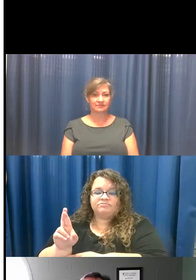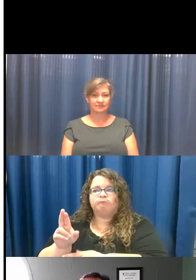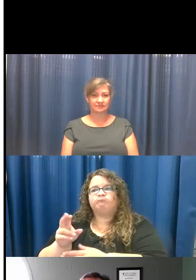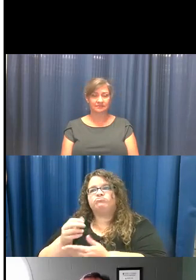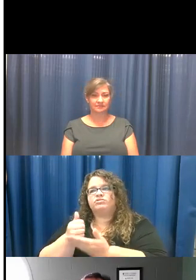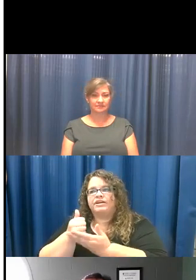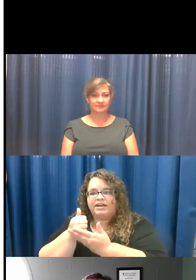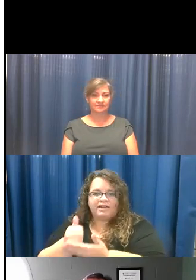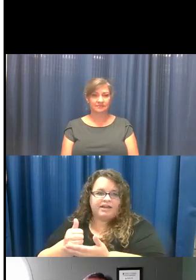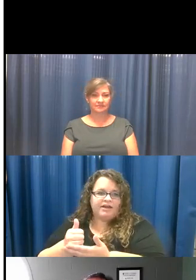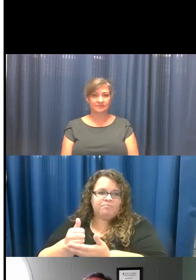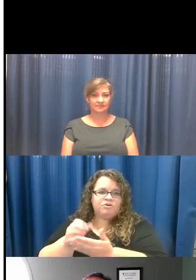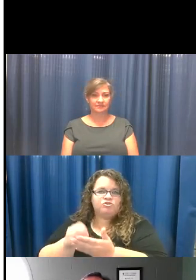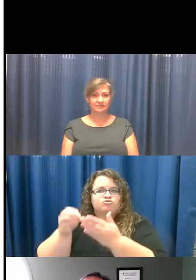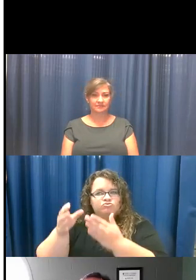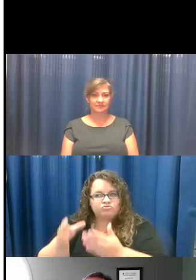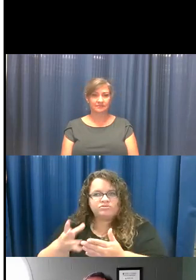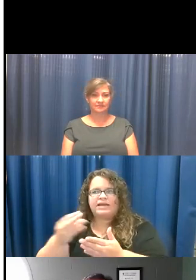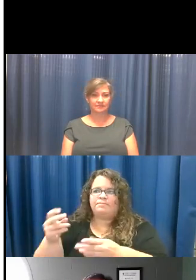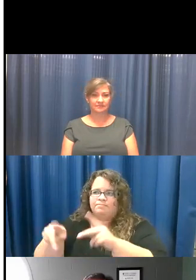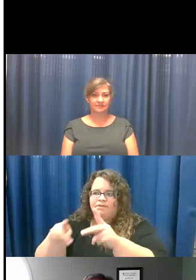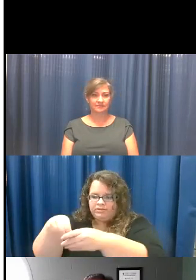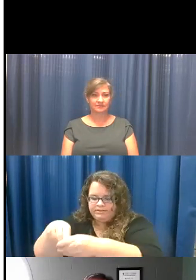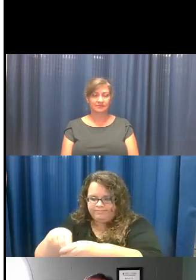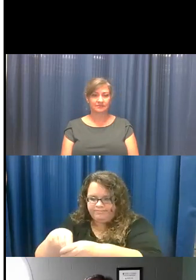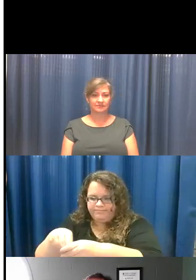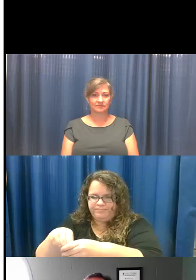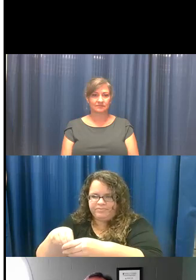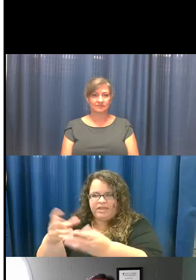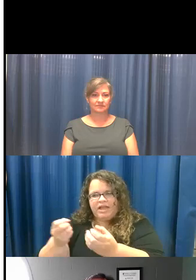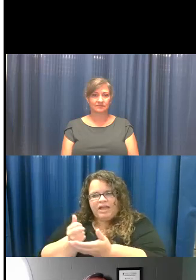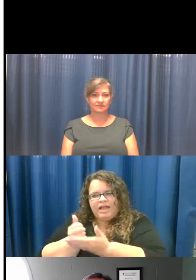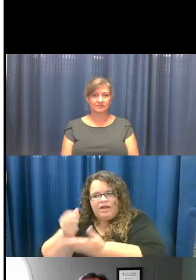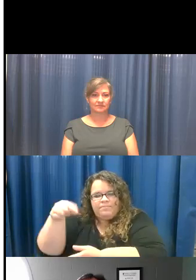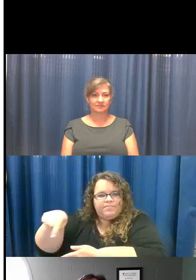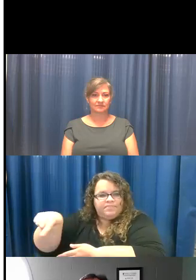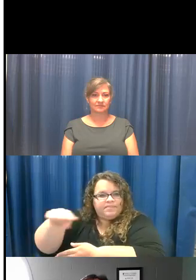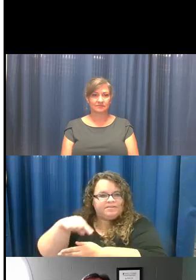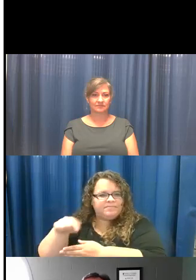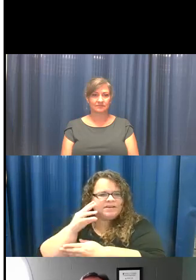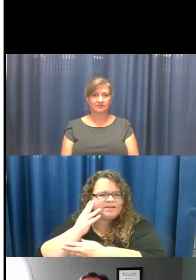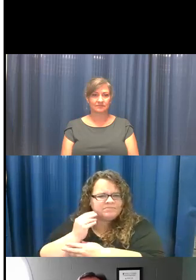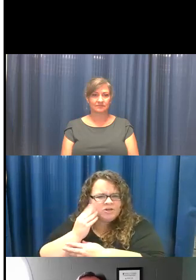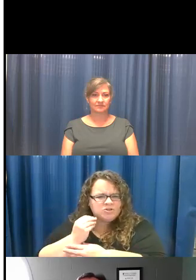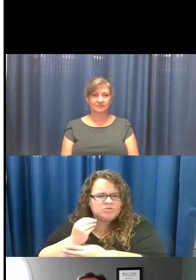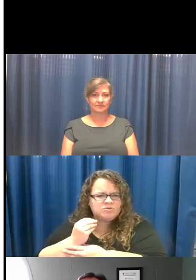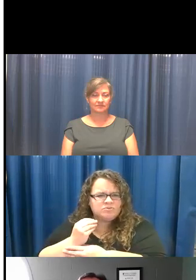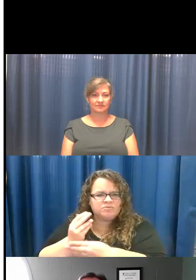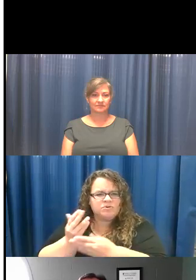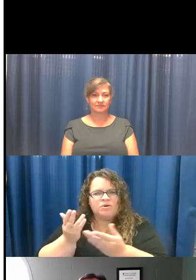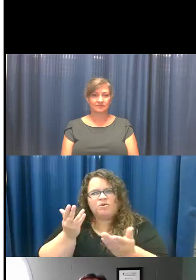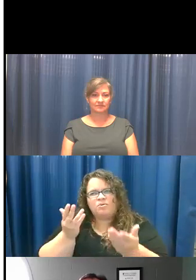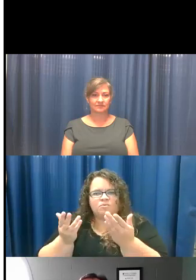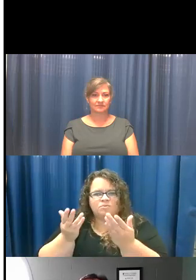learners and people engaged with it to experience what it might be like to be in a different